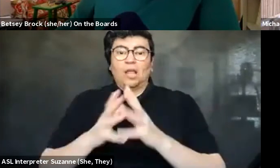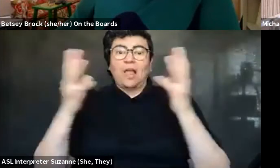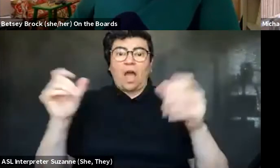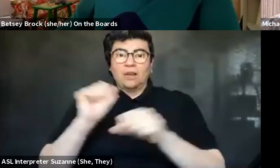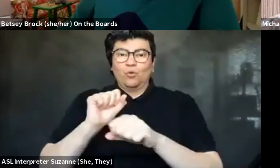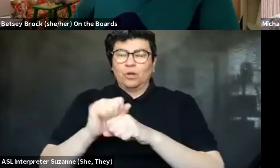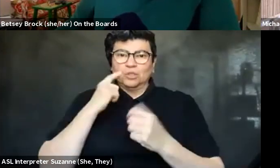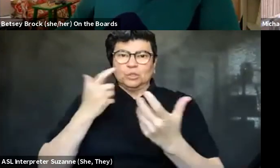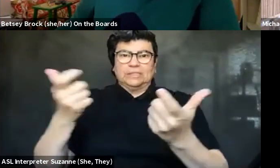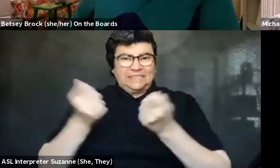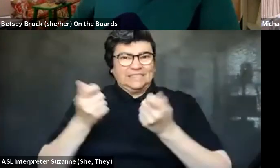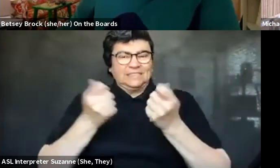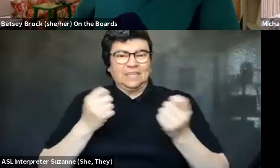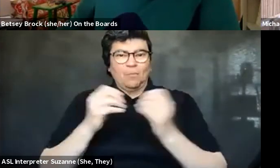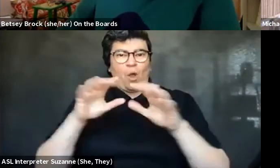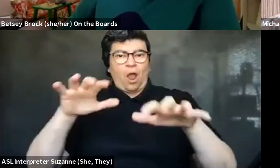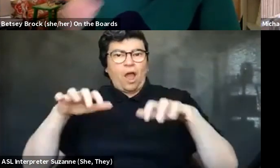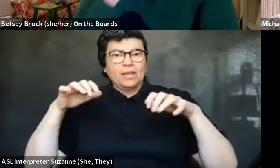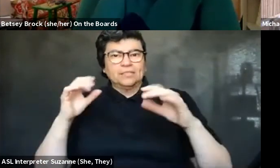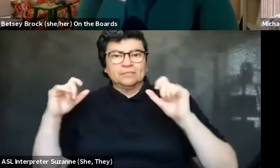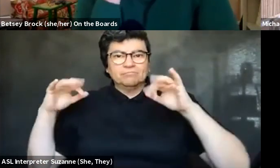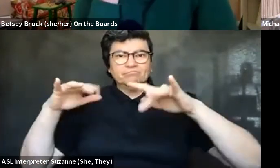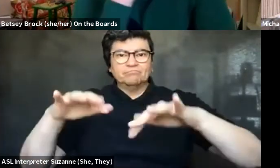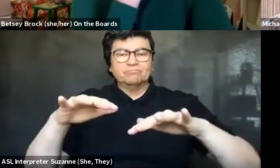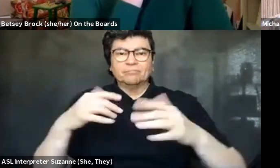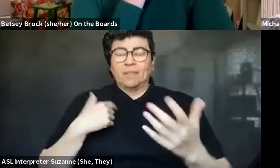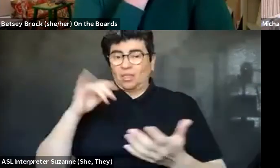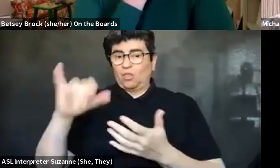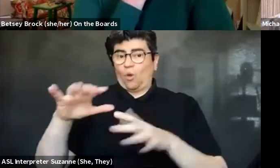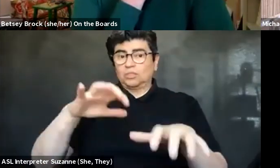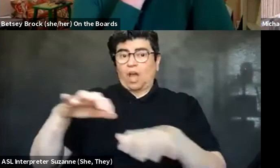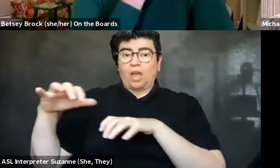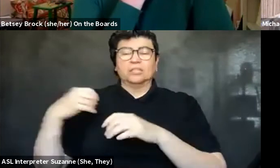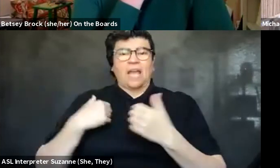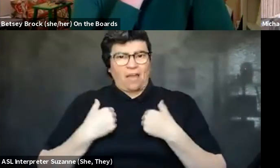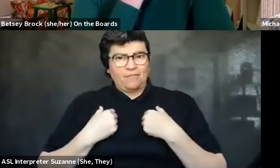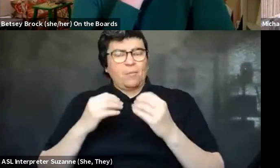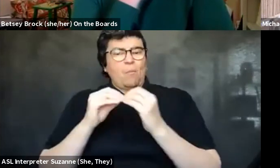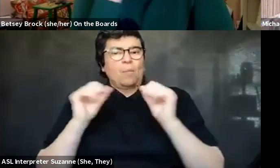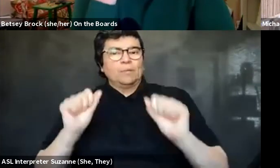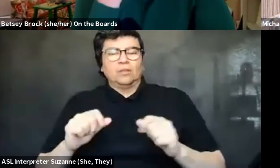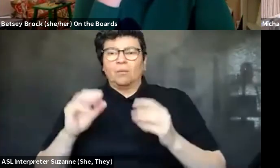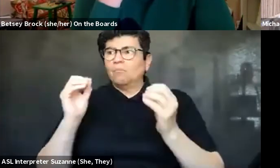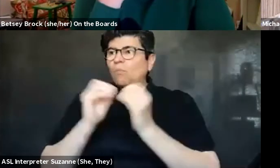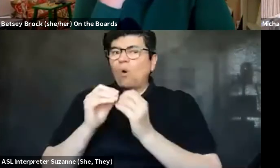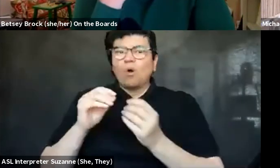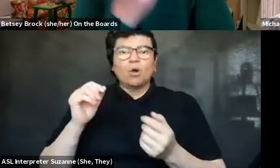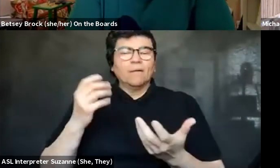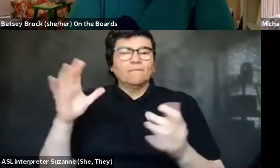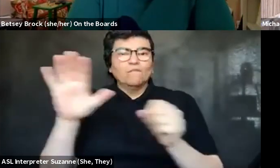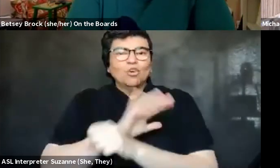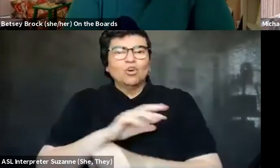back. And those audiences have the potential of being more full, more rich, more inclusive,